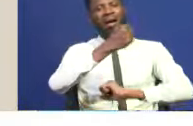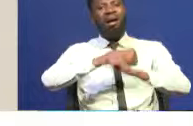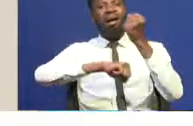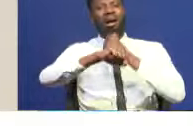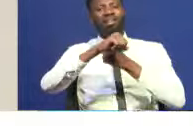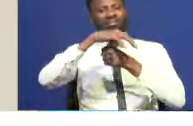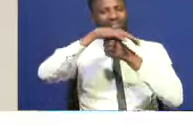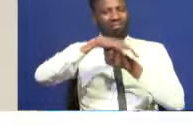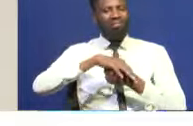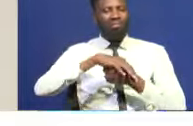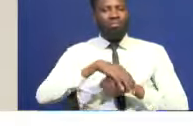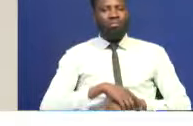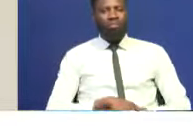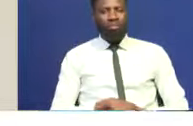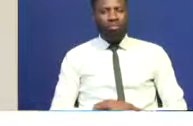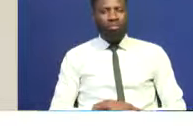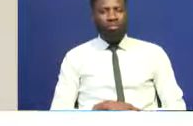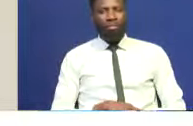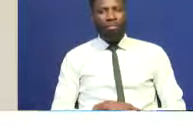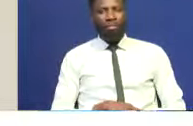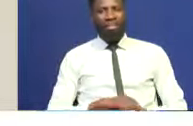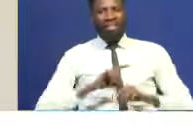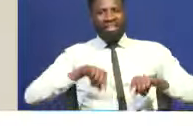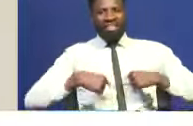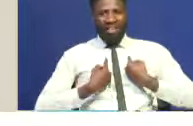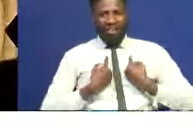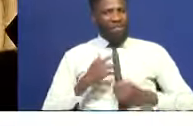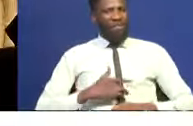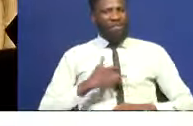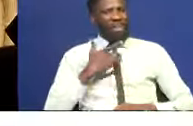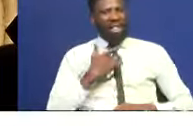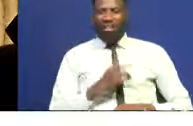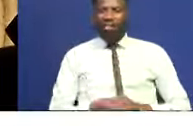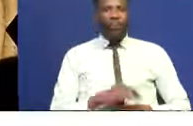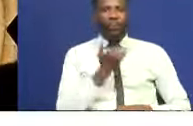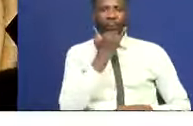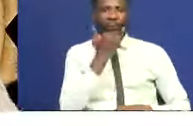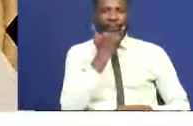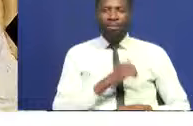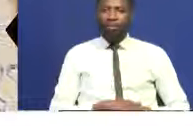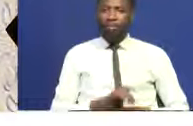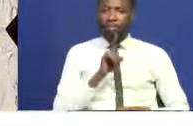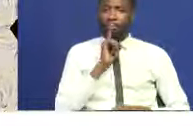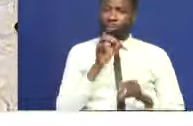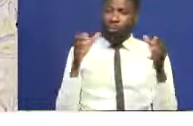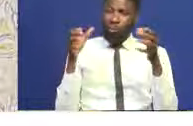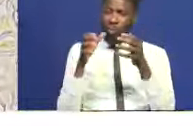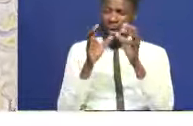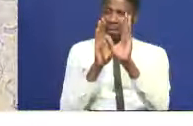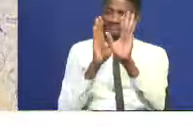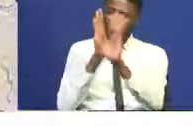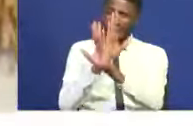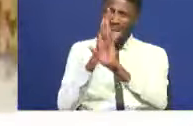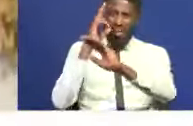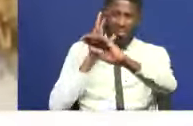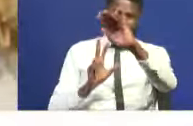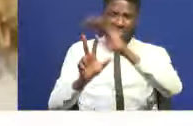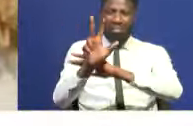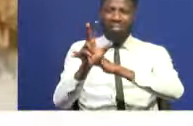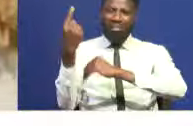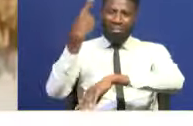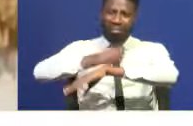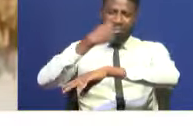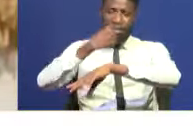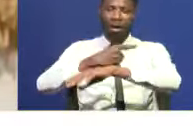us. And for me, that's a level of impunity. They say they were held in Communicado for days before being